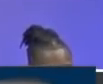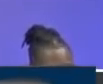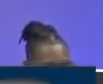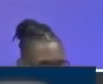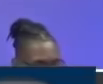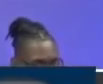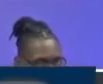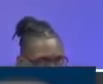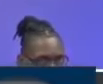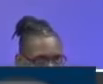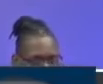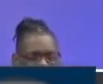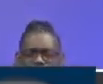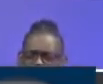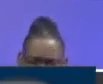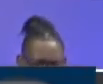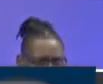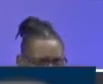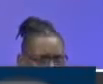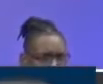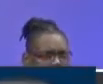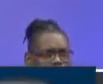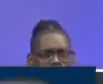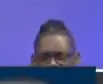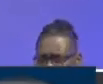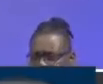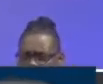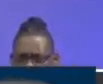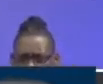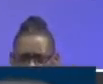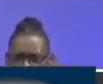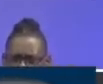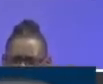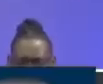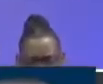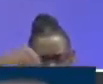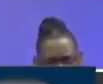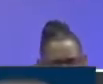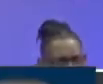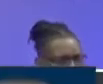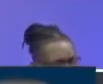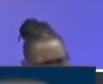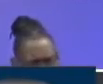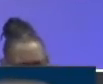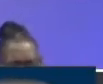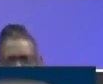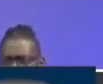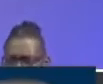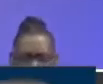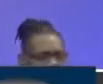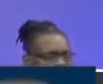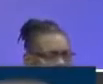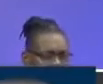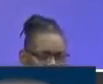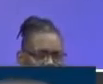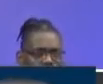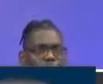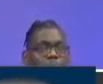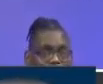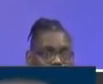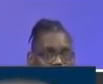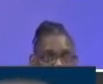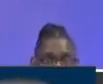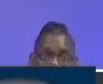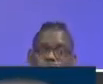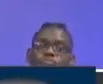essential, and go and get vaccinated. Because if you are not